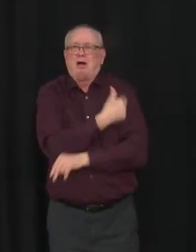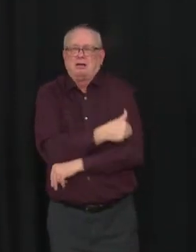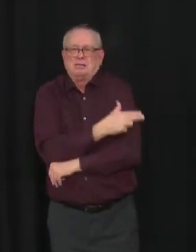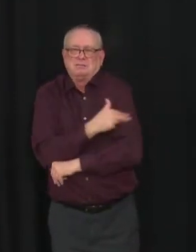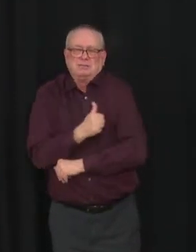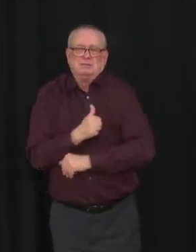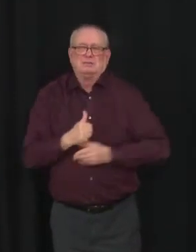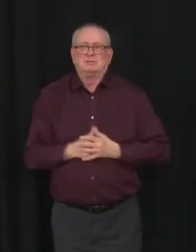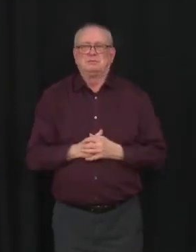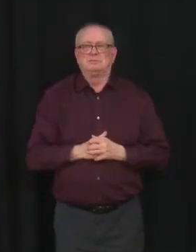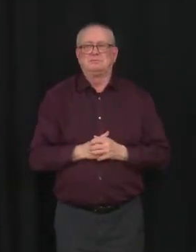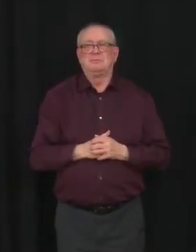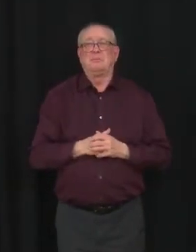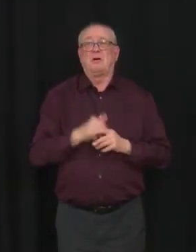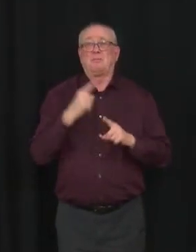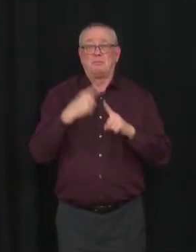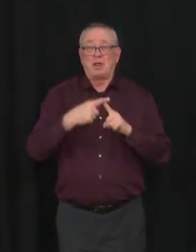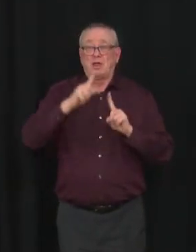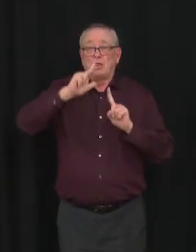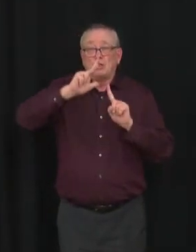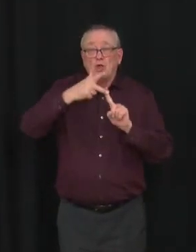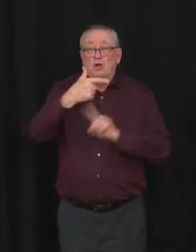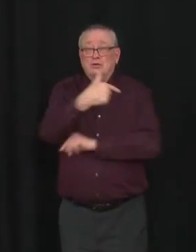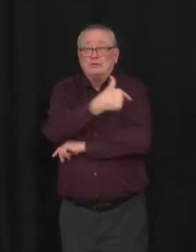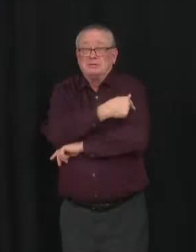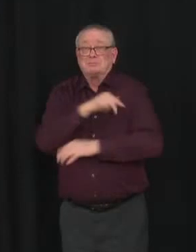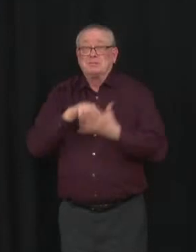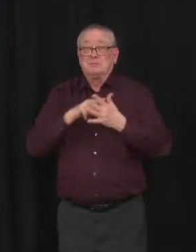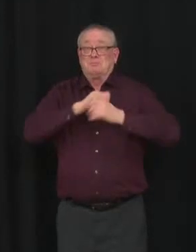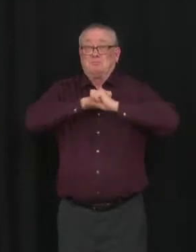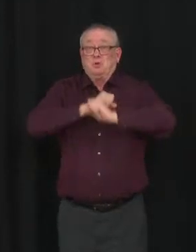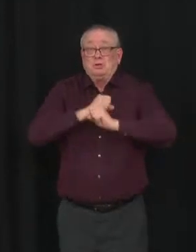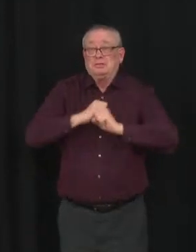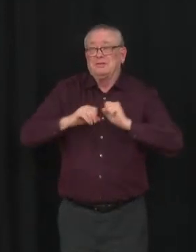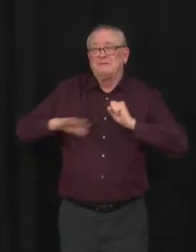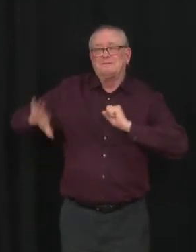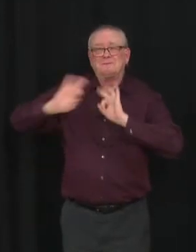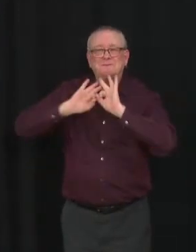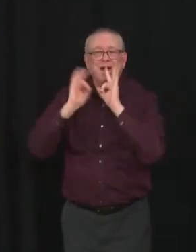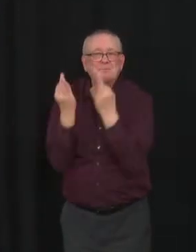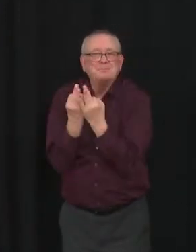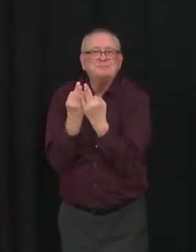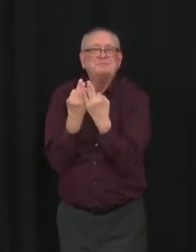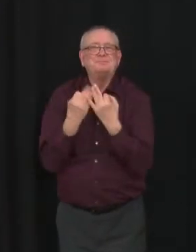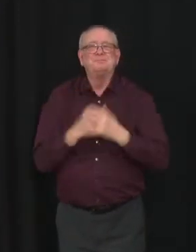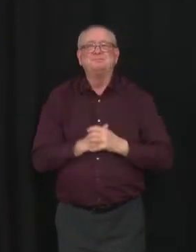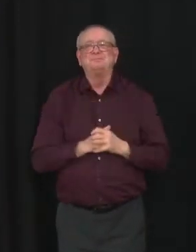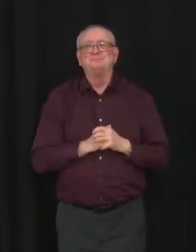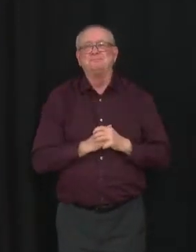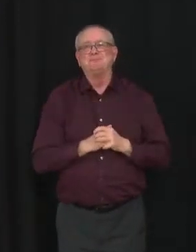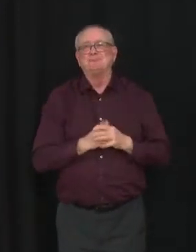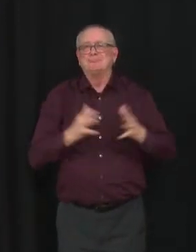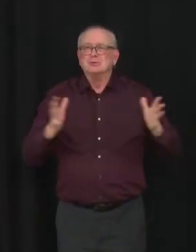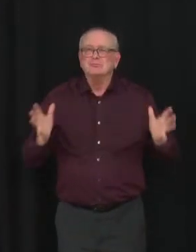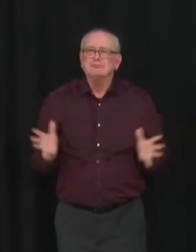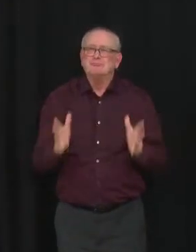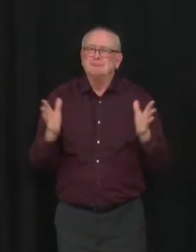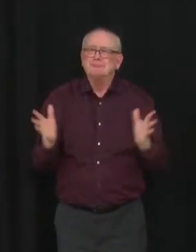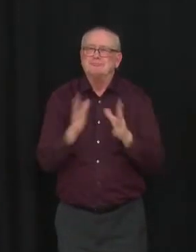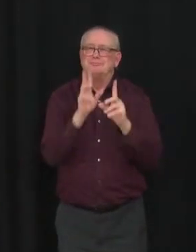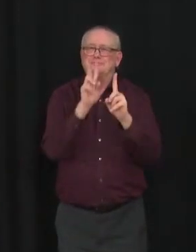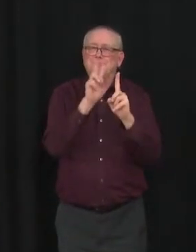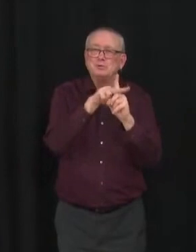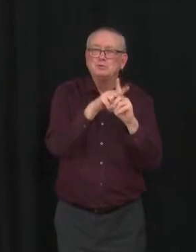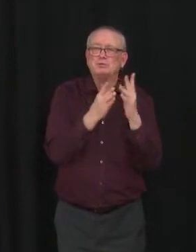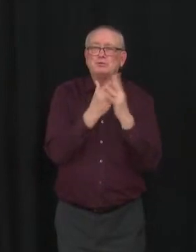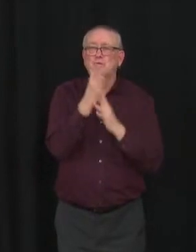around them, as a third dose further reduces the chance of infection with Omicron. Albertans can book their booster with participating